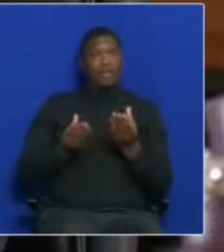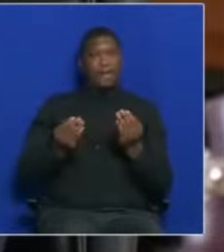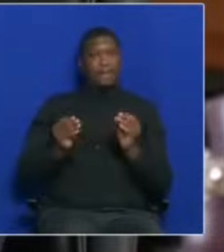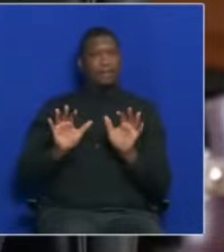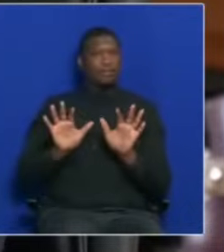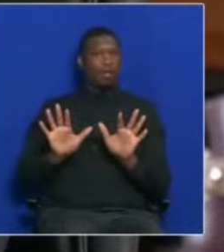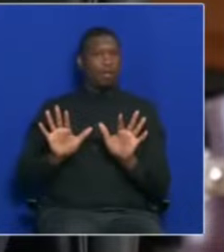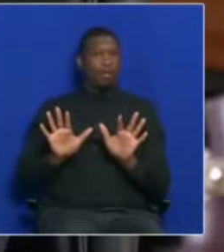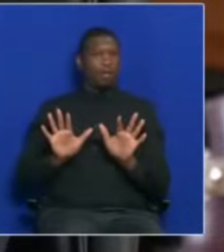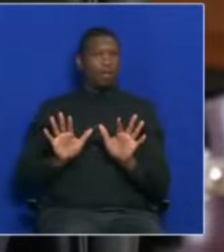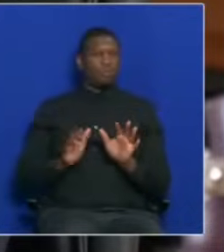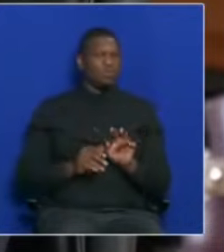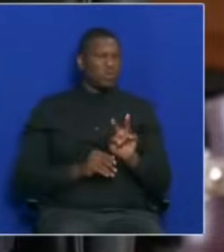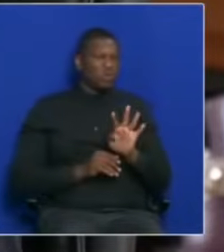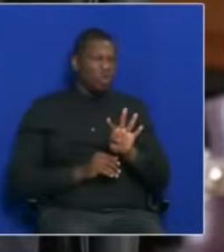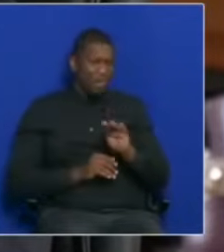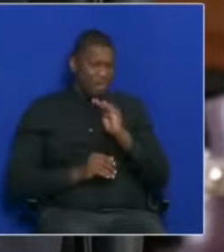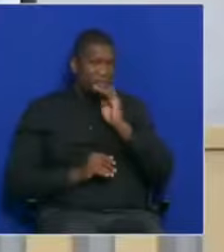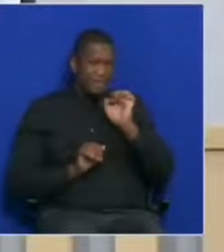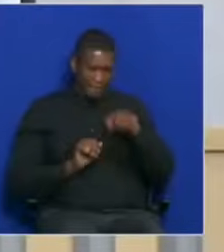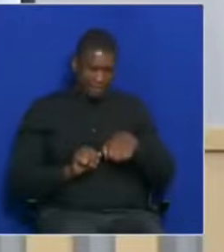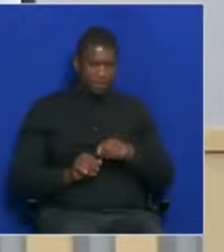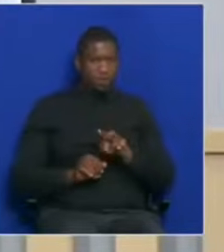245. Yes.